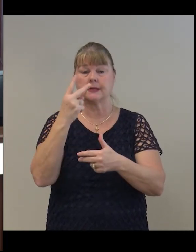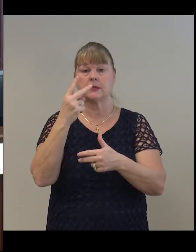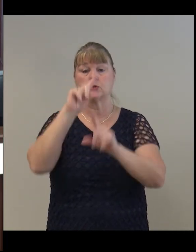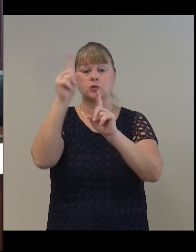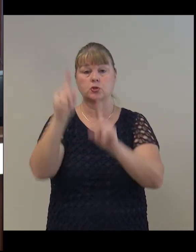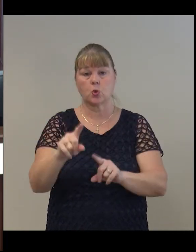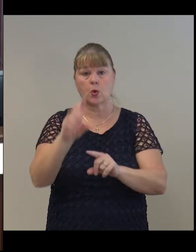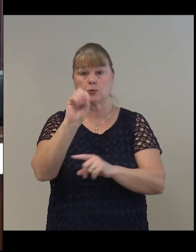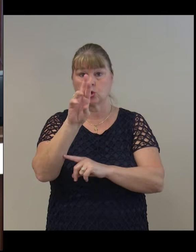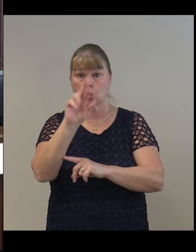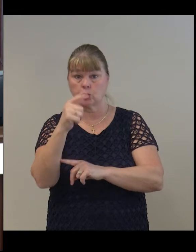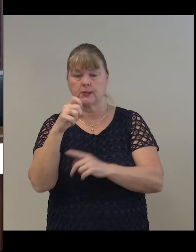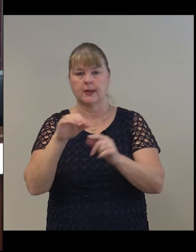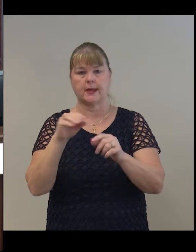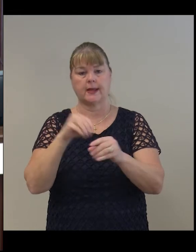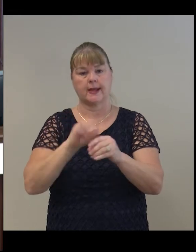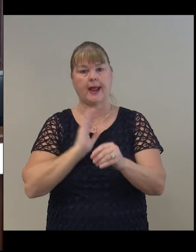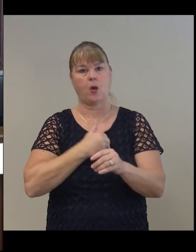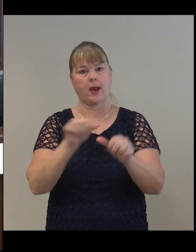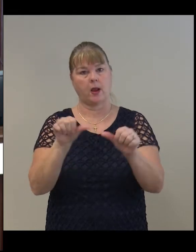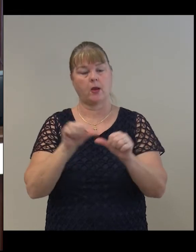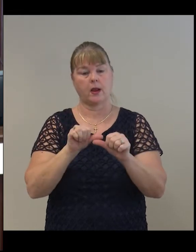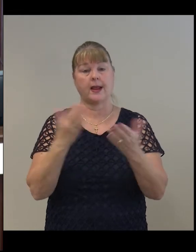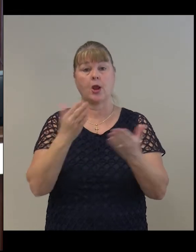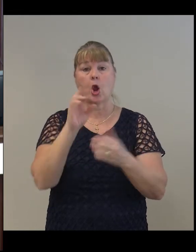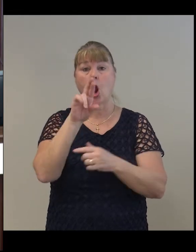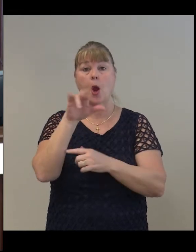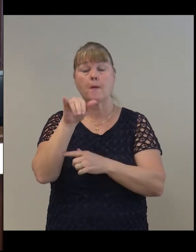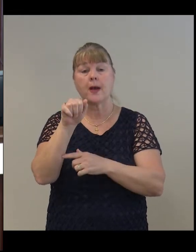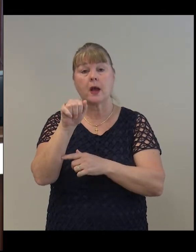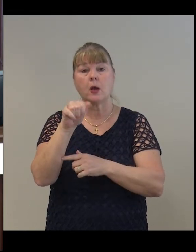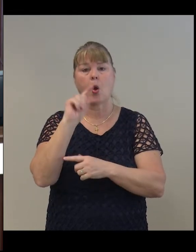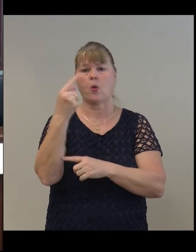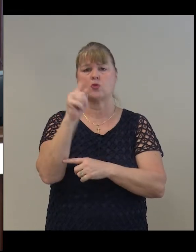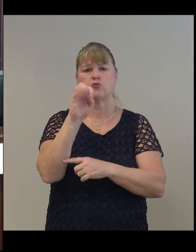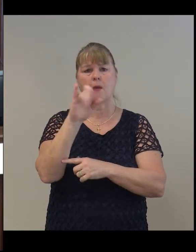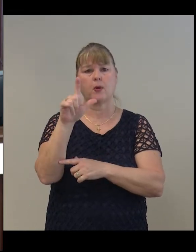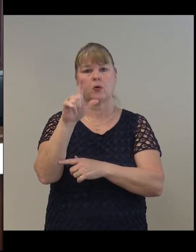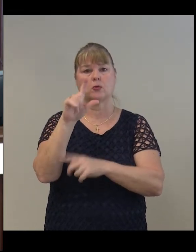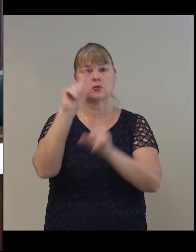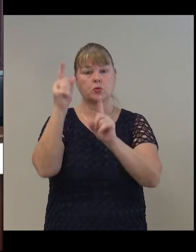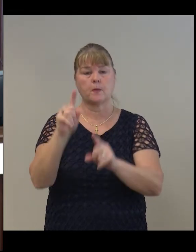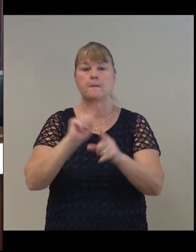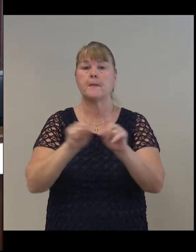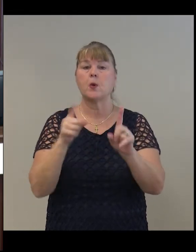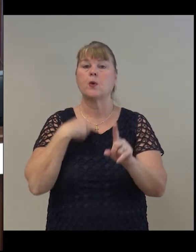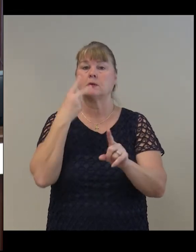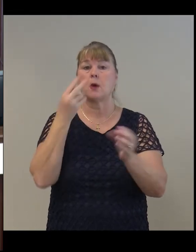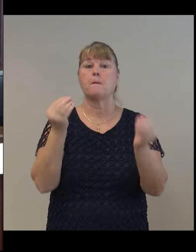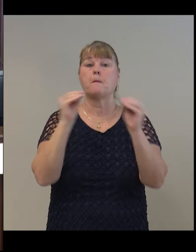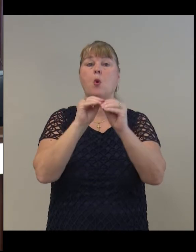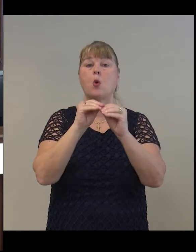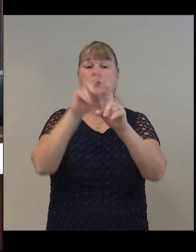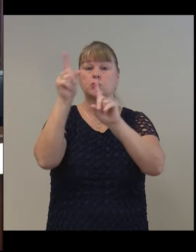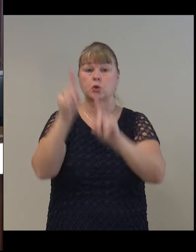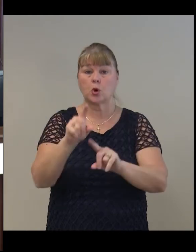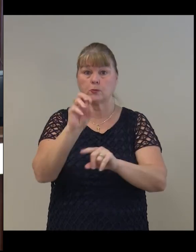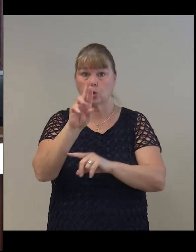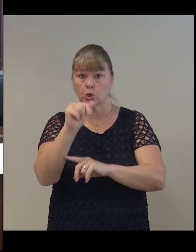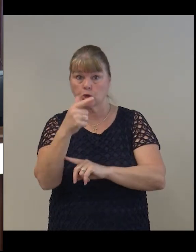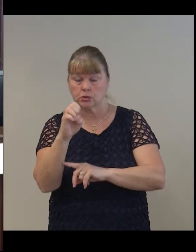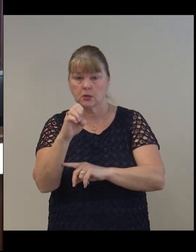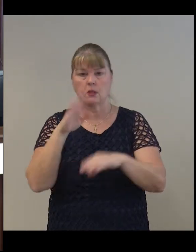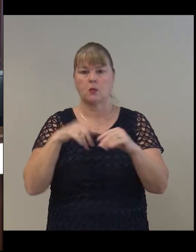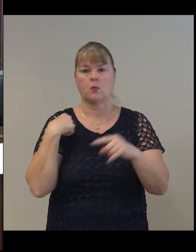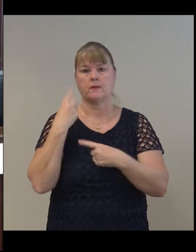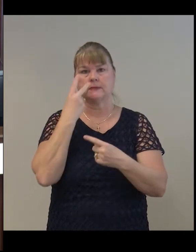community. Hurricane Irma in Chatham County was only a tropical storm, but we saw more storm surge than we had seen in